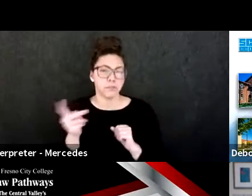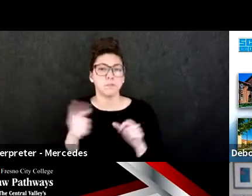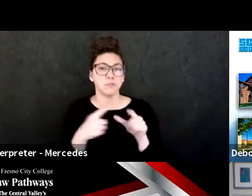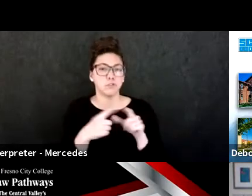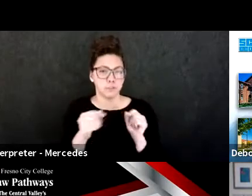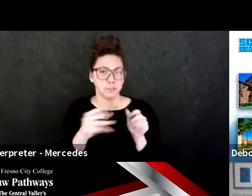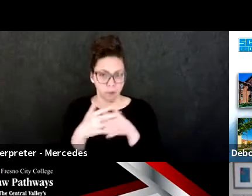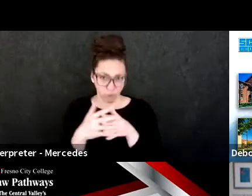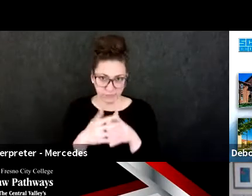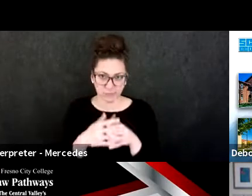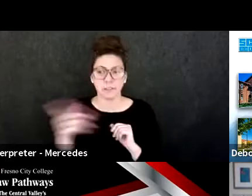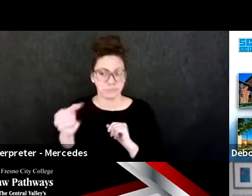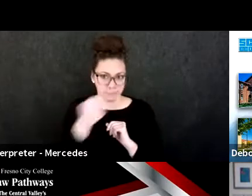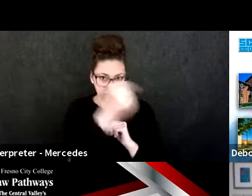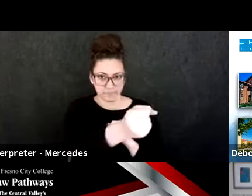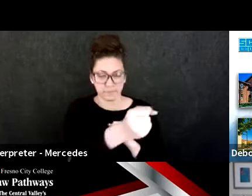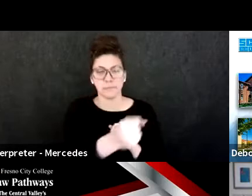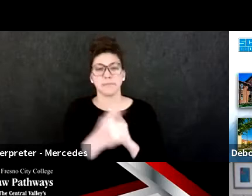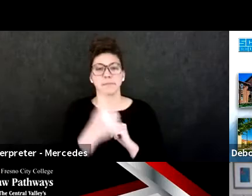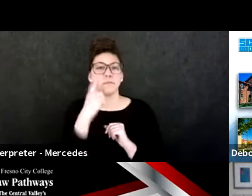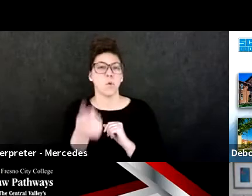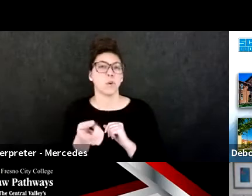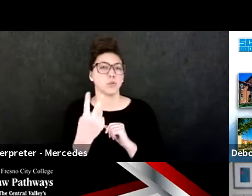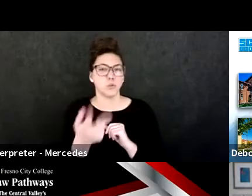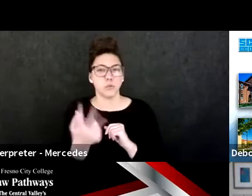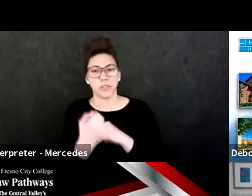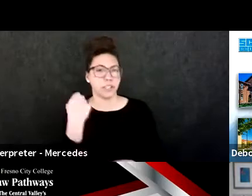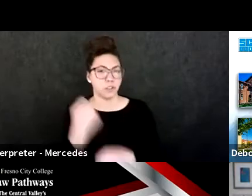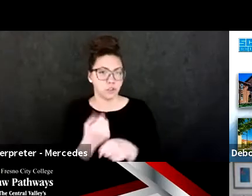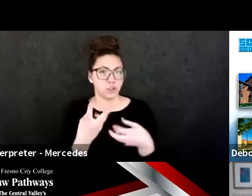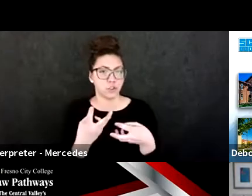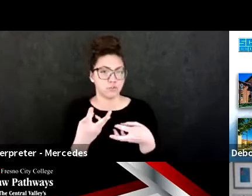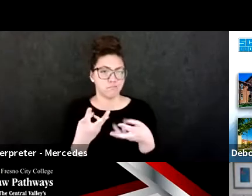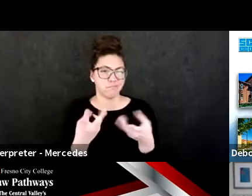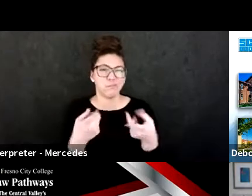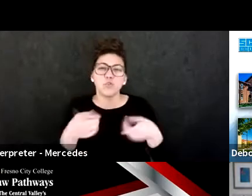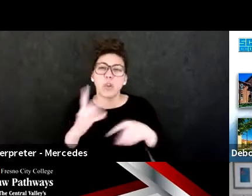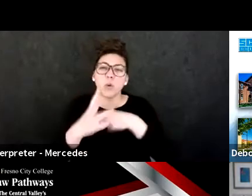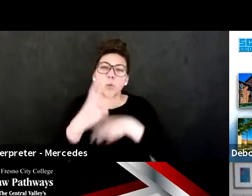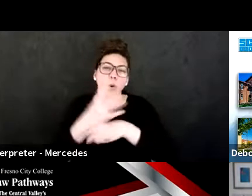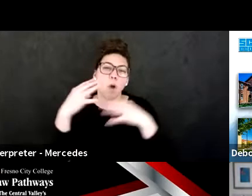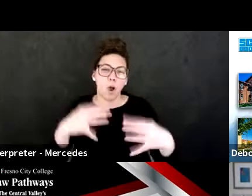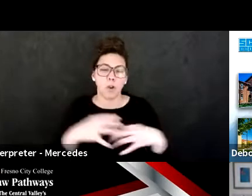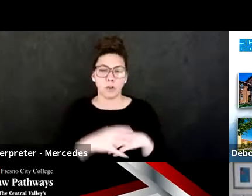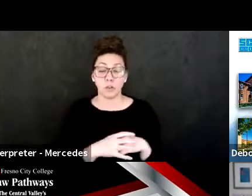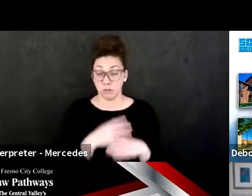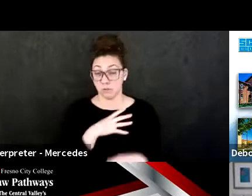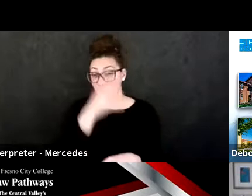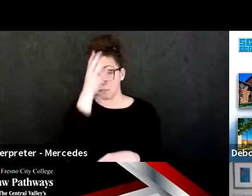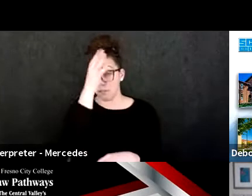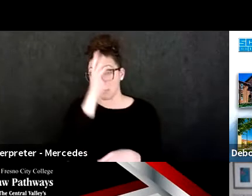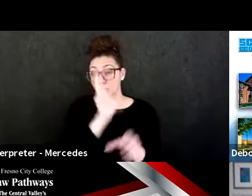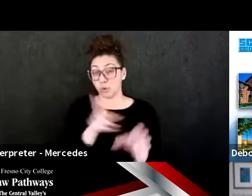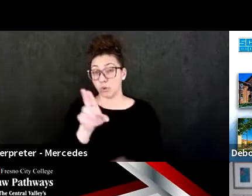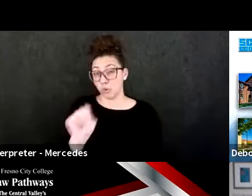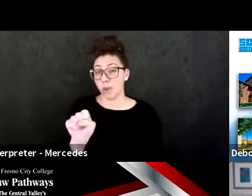they were there for 2 or 3 years before they left to go to Chicago. So my father actually joined the U.S.